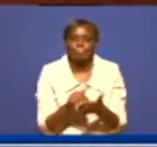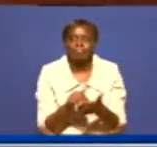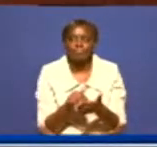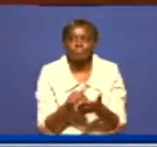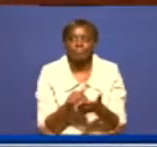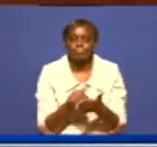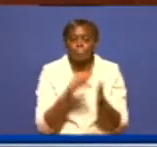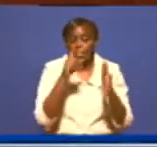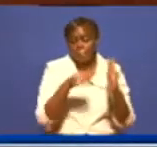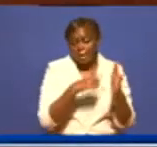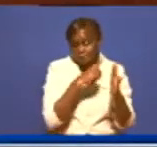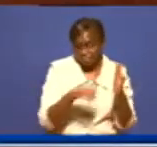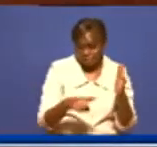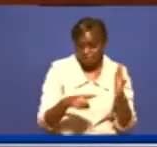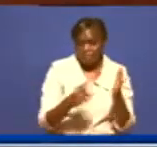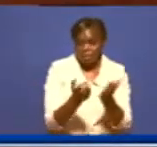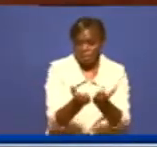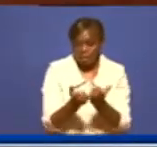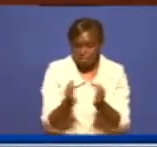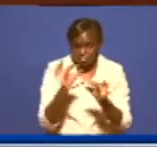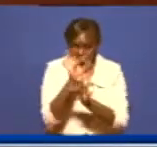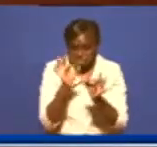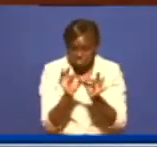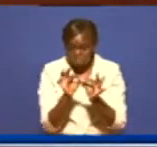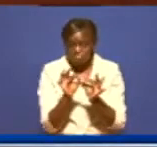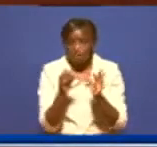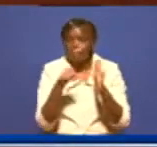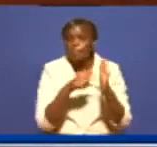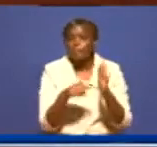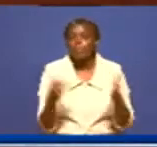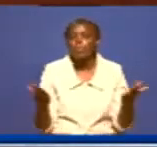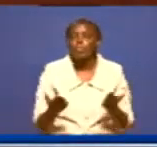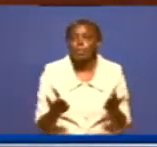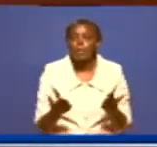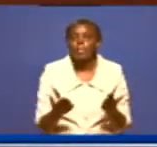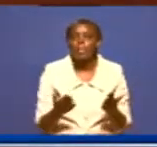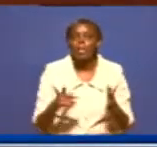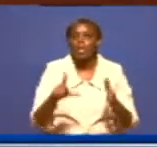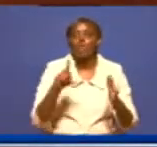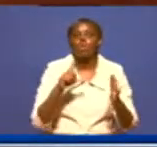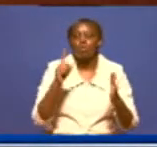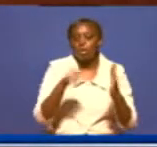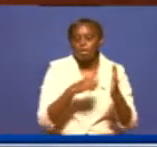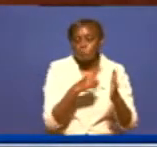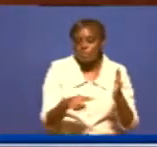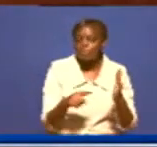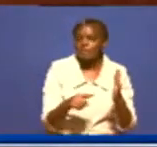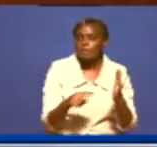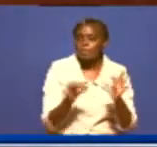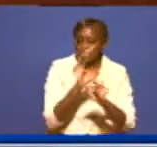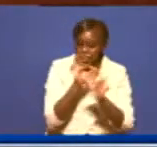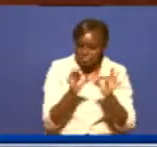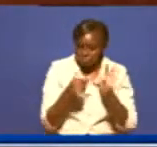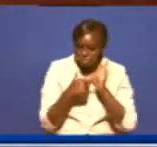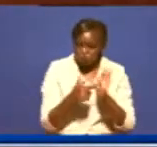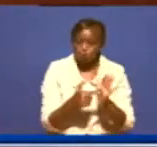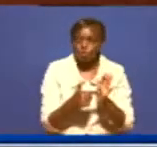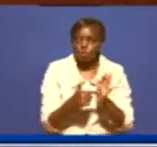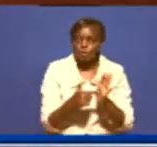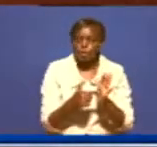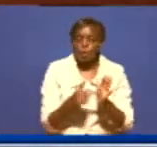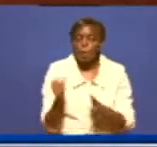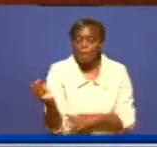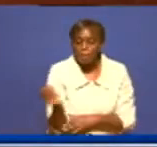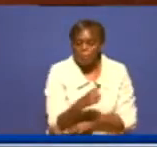offences, I think we need to be specific. Madam Speaker, I think we need to be specific. Saying forfeiting 1 month rent, I think